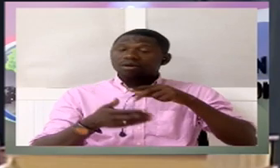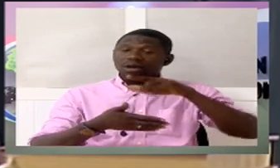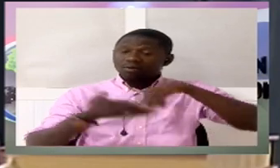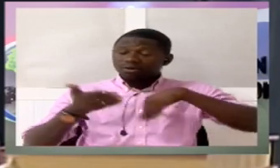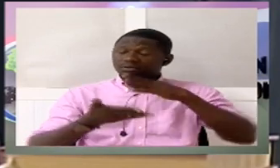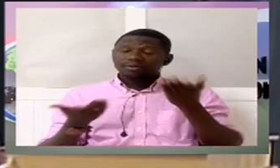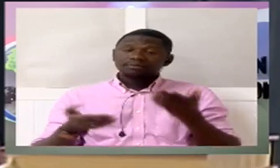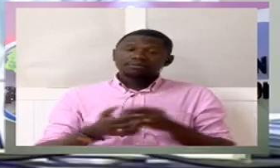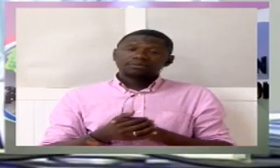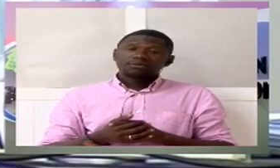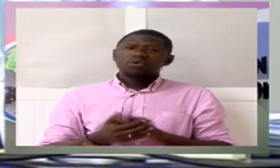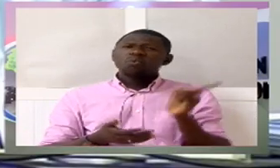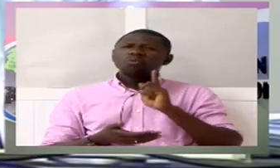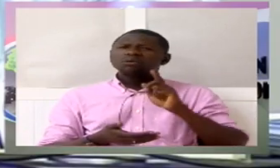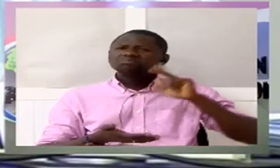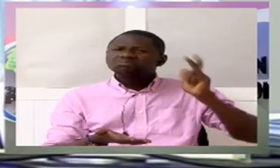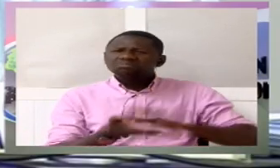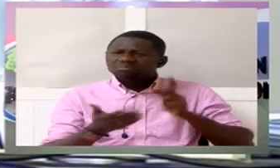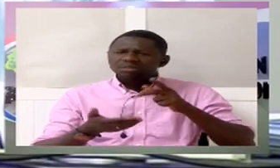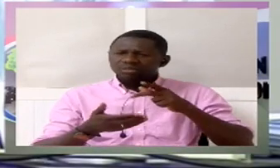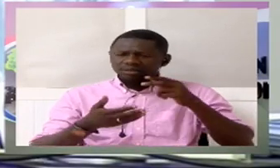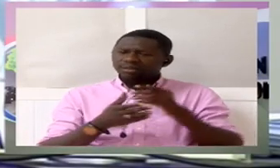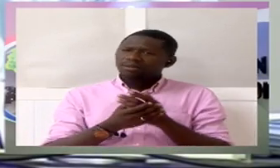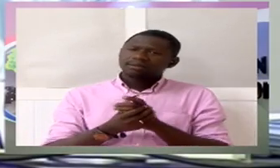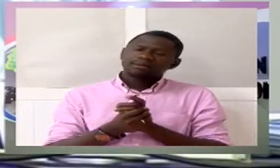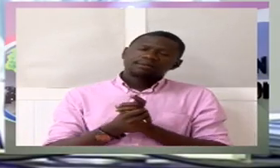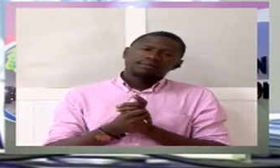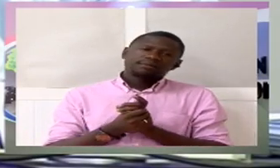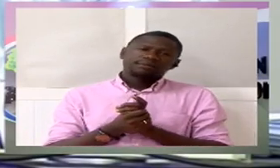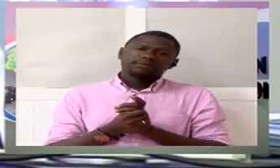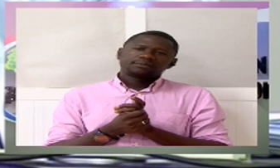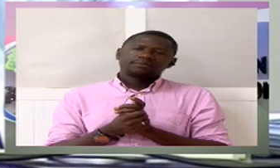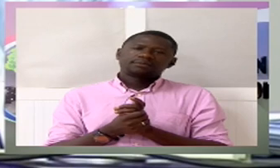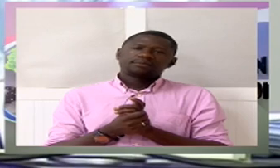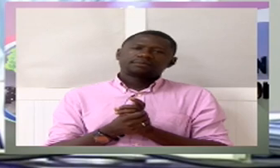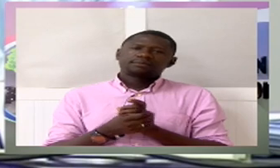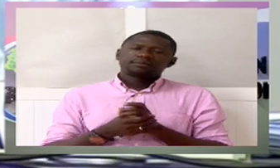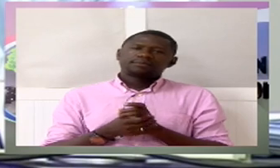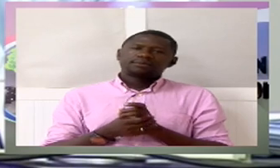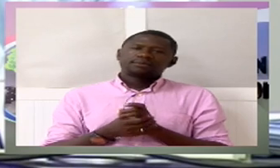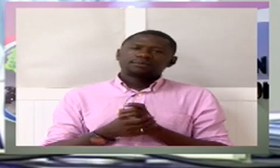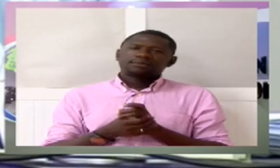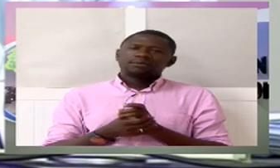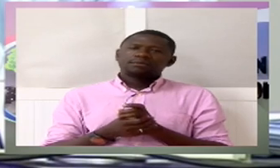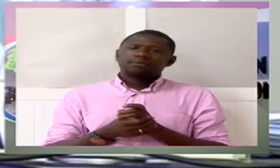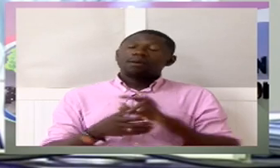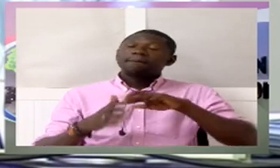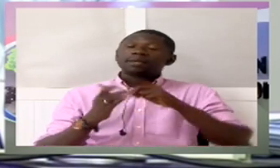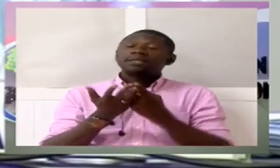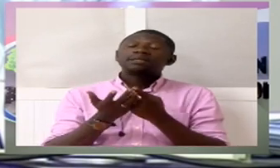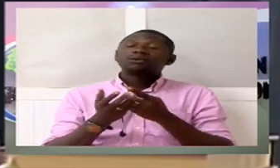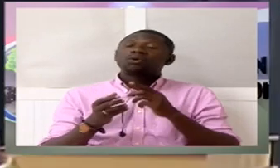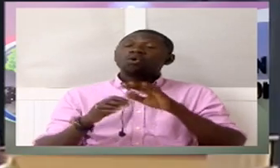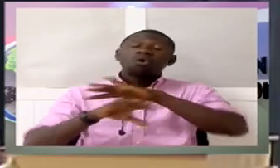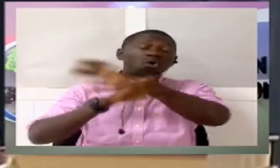kind of evidence? The existence of those properties. Under Baba's name. Oh, fengolo